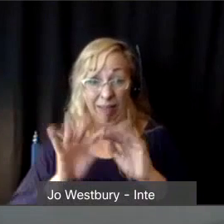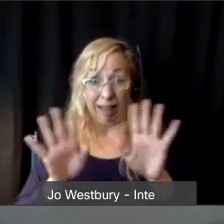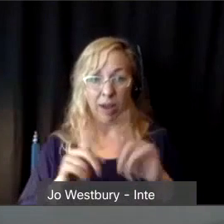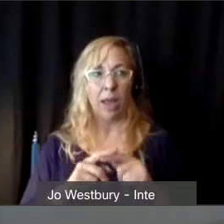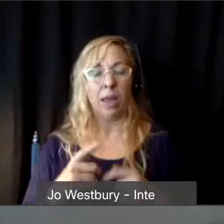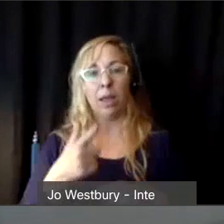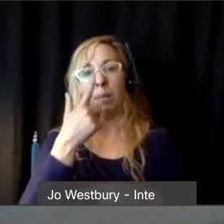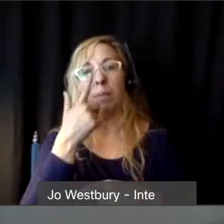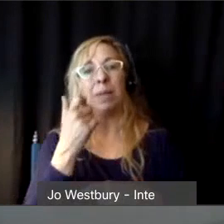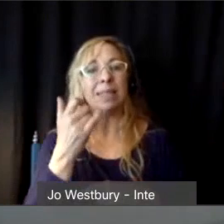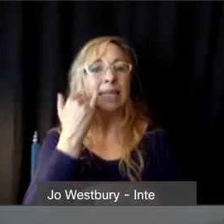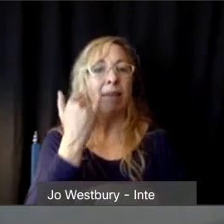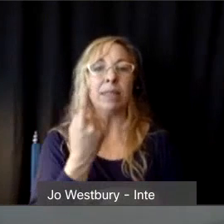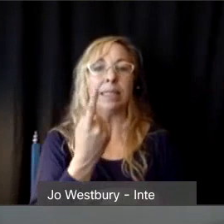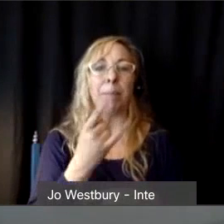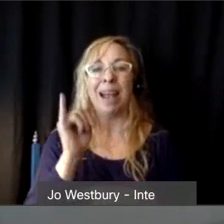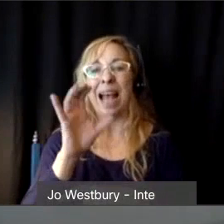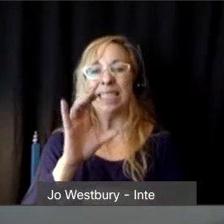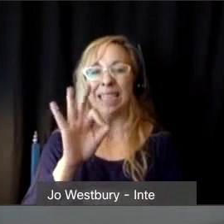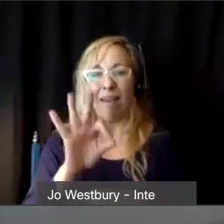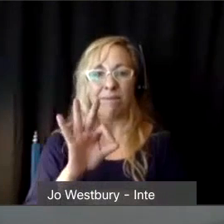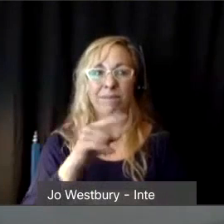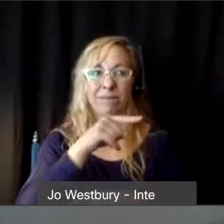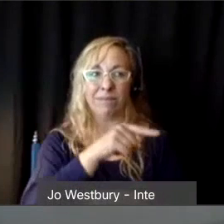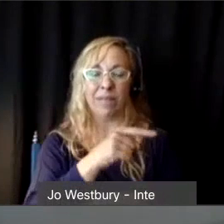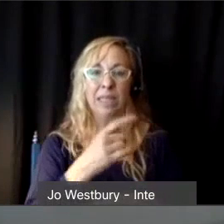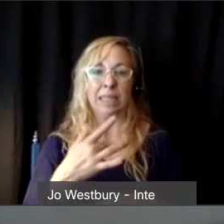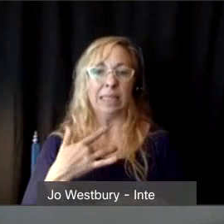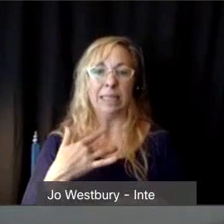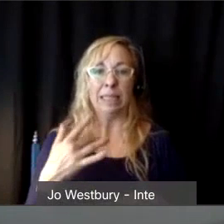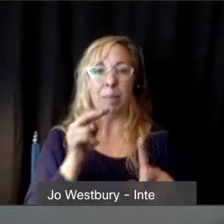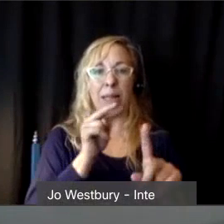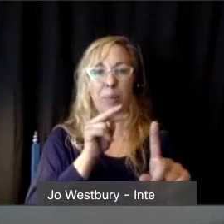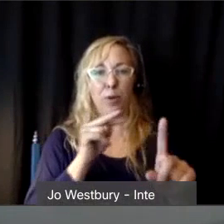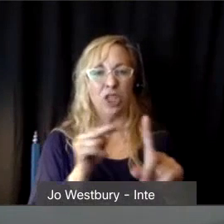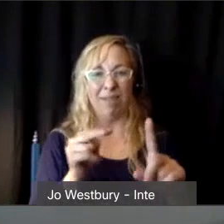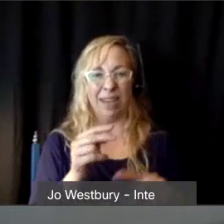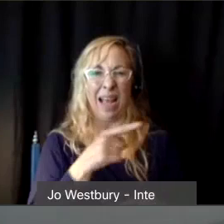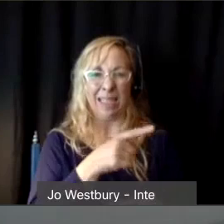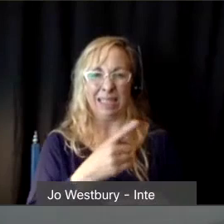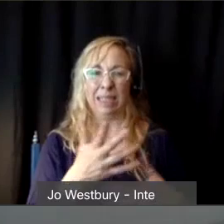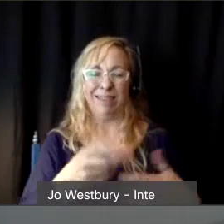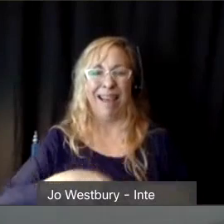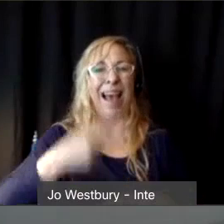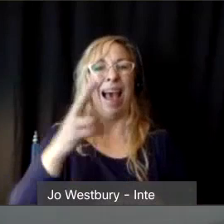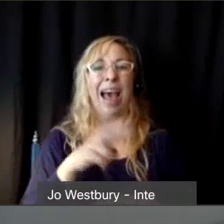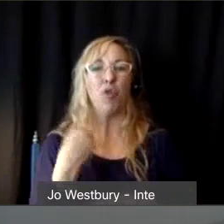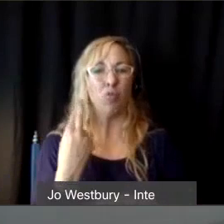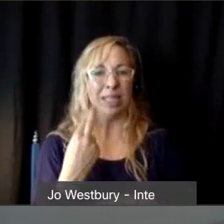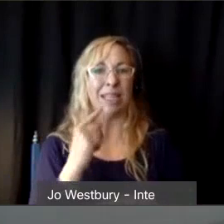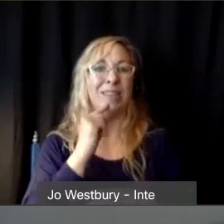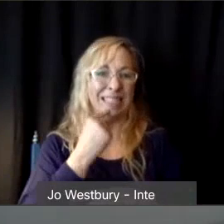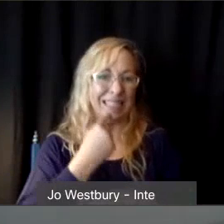in intermediate care facilities are likely seen as at higher risk for serious outcomes. As people may be